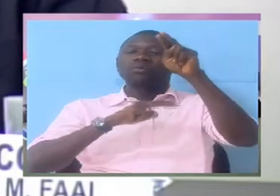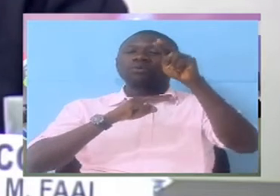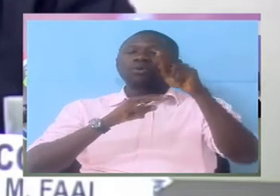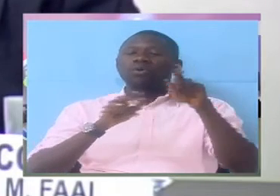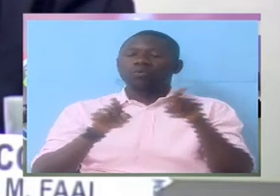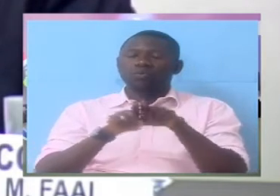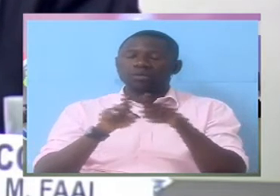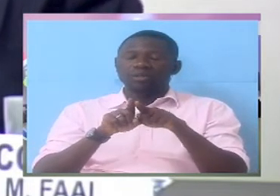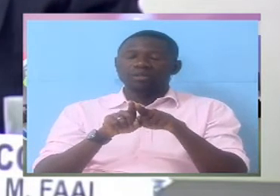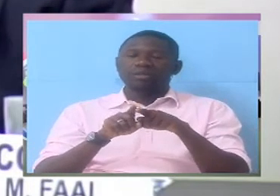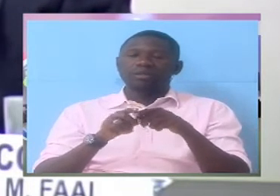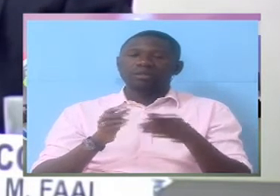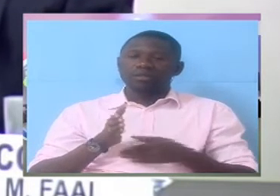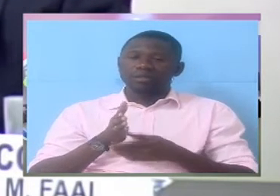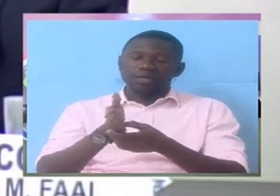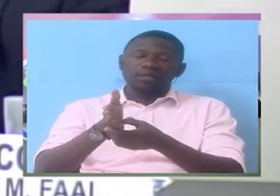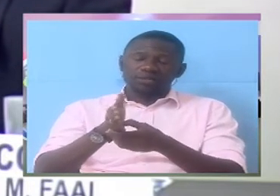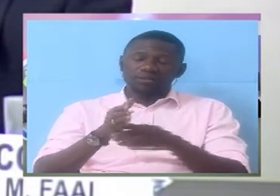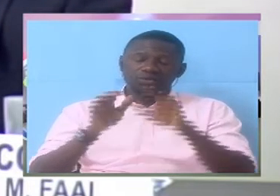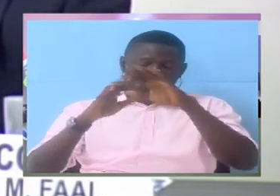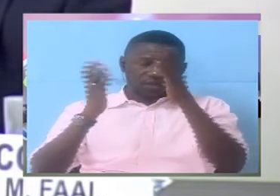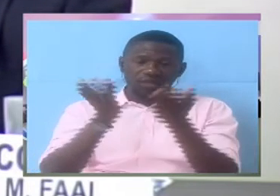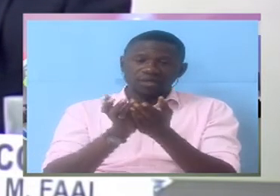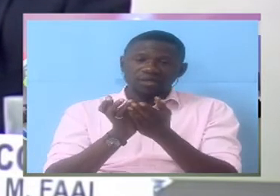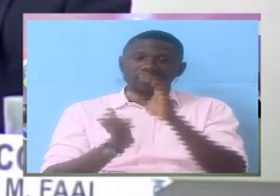General, CDS, the IGP,